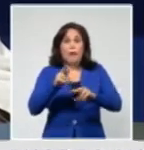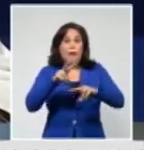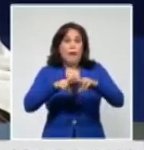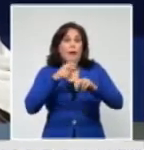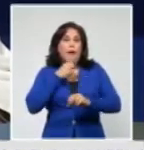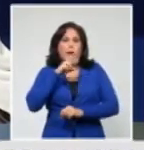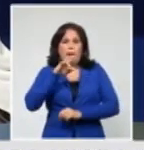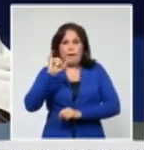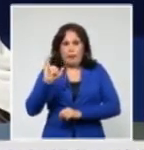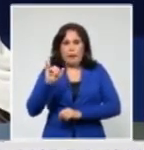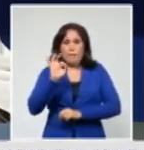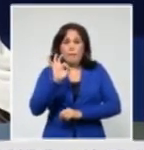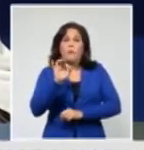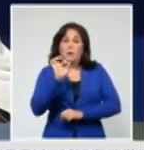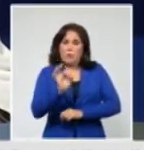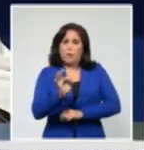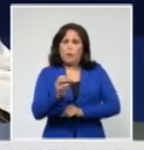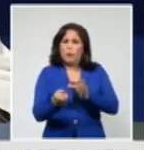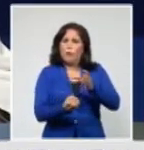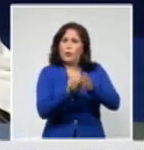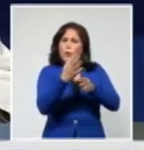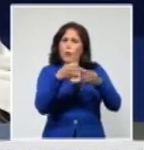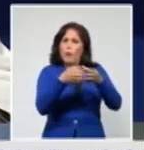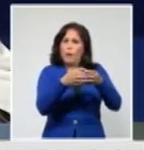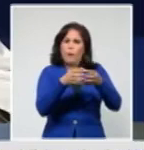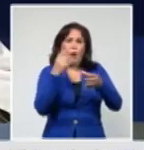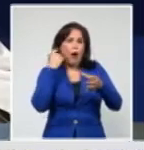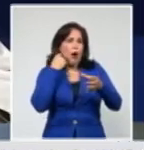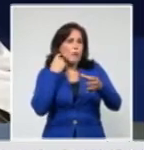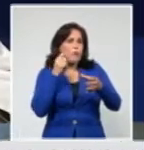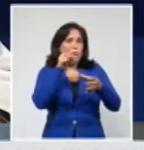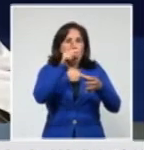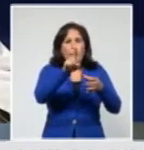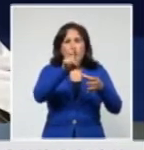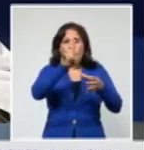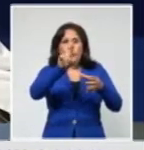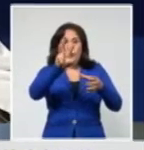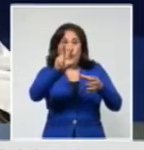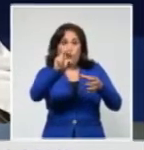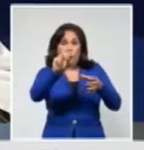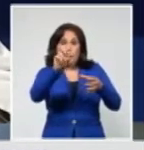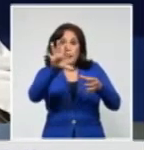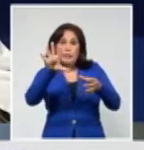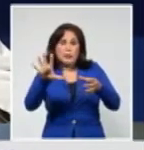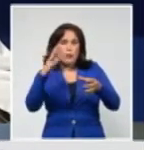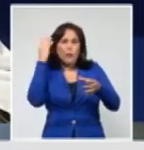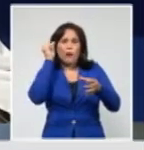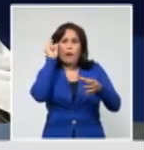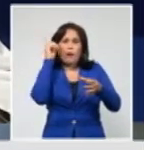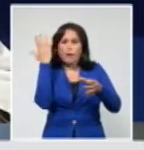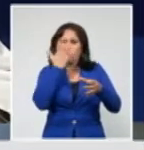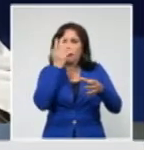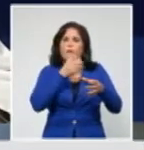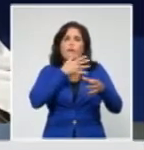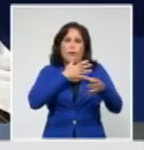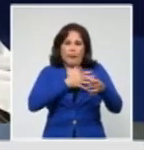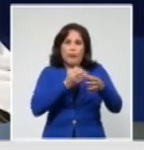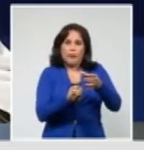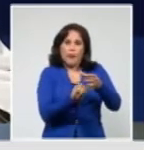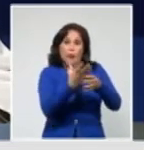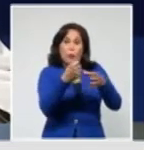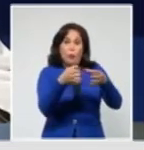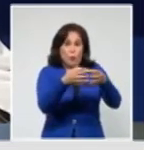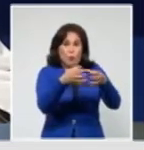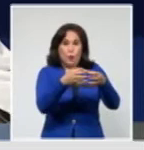serious epidemics, which, as you know, was founded in 2005 by Comandante en